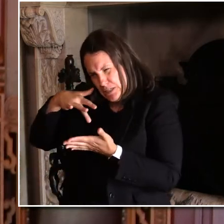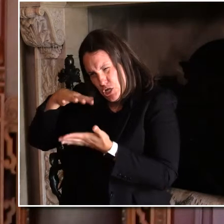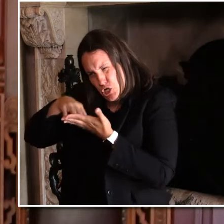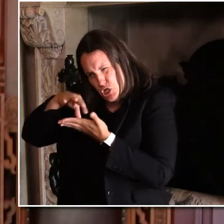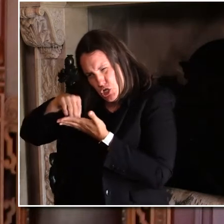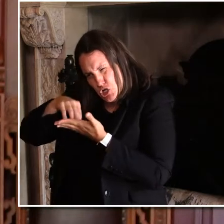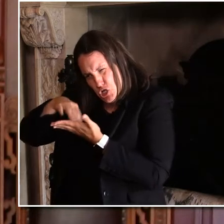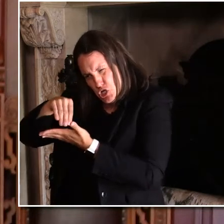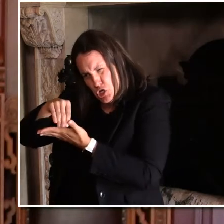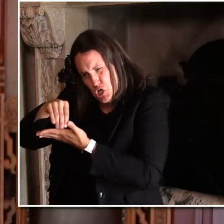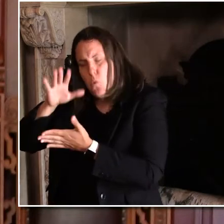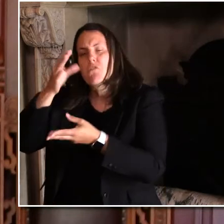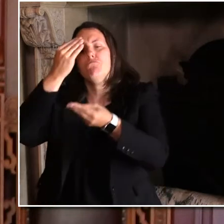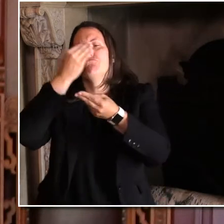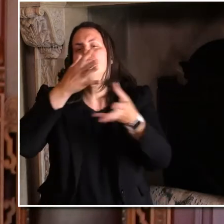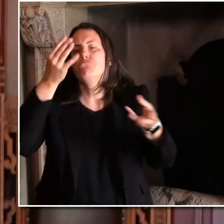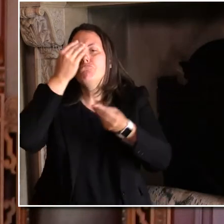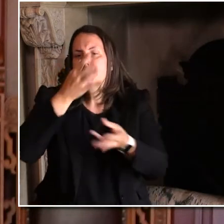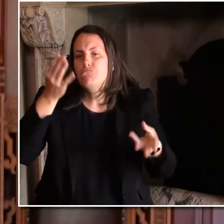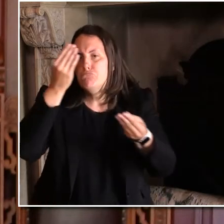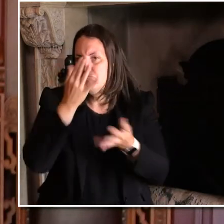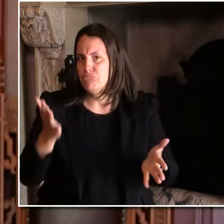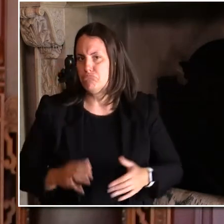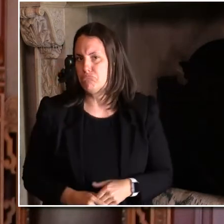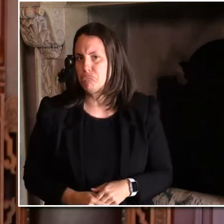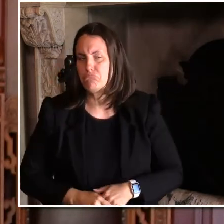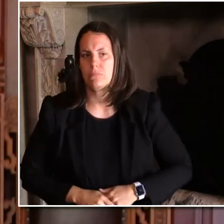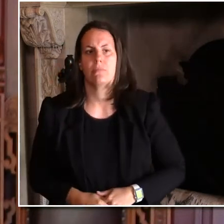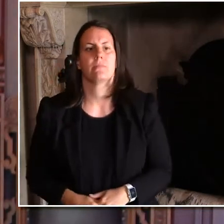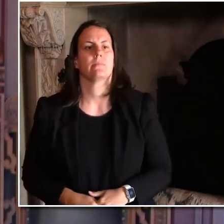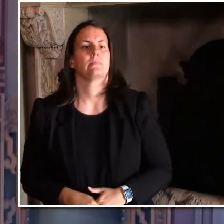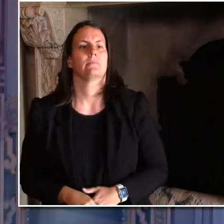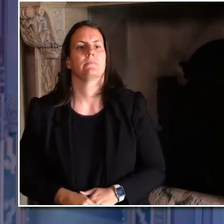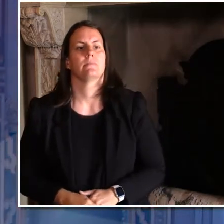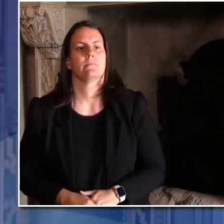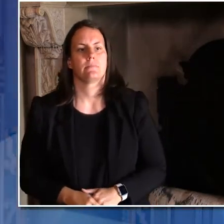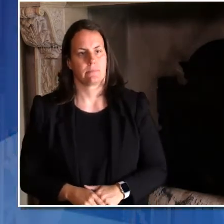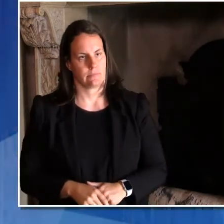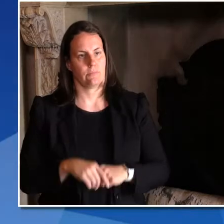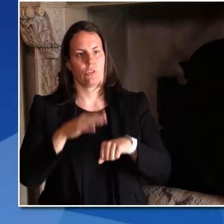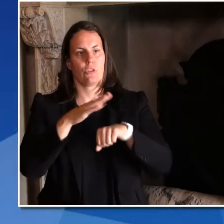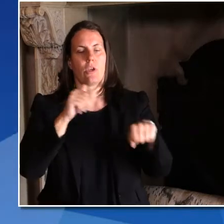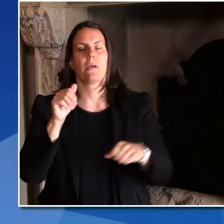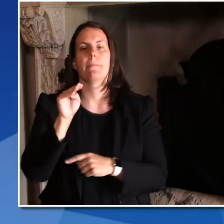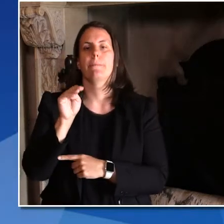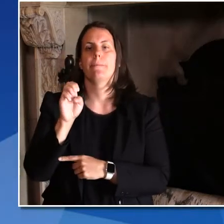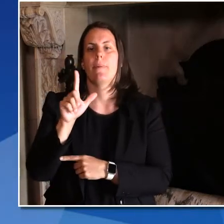Thank you, Scott. Now to Melanie Conklin from Wisconsin Examiner. Melanie?